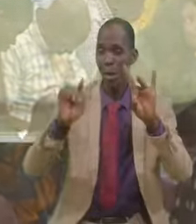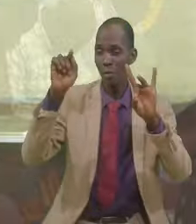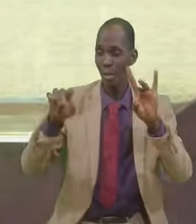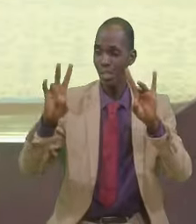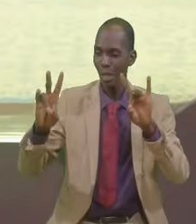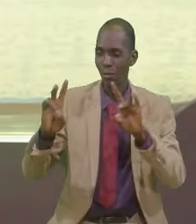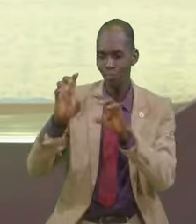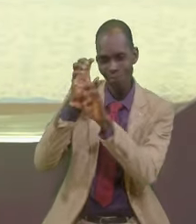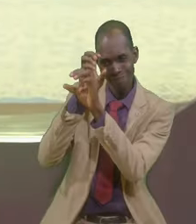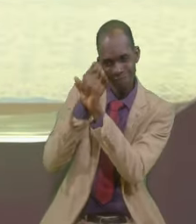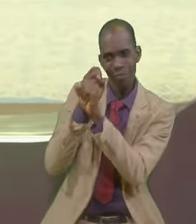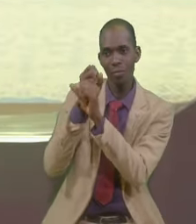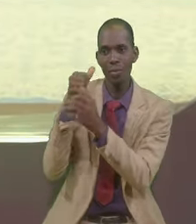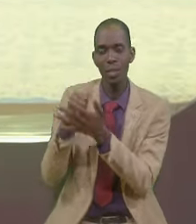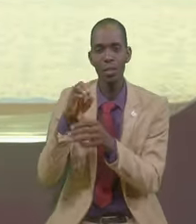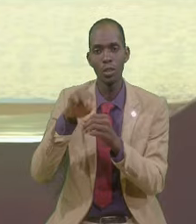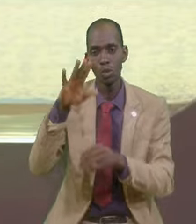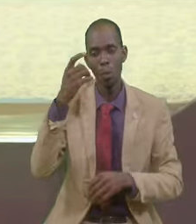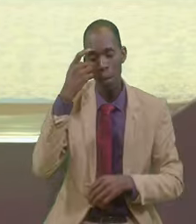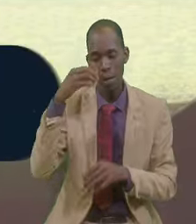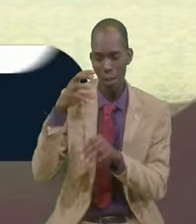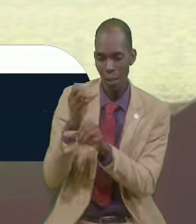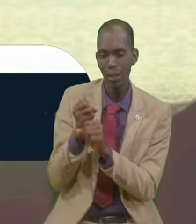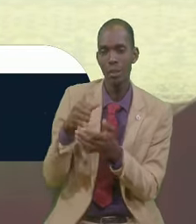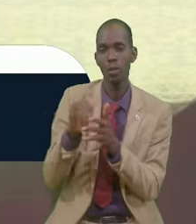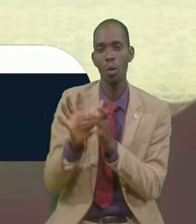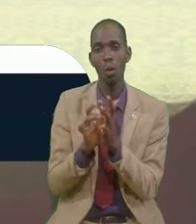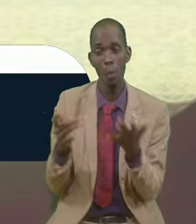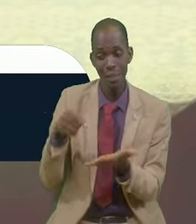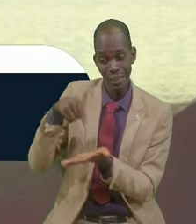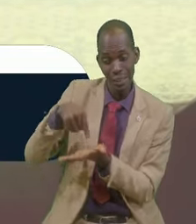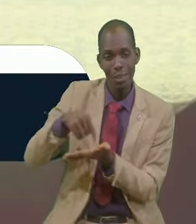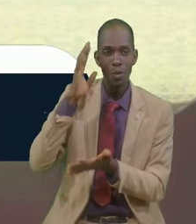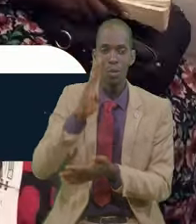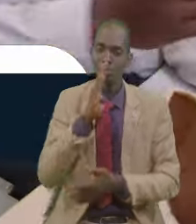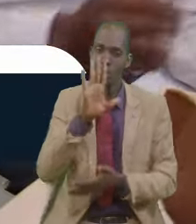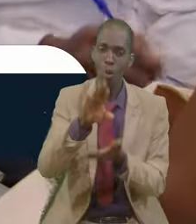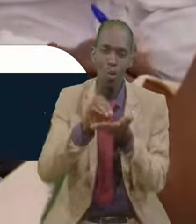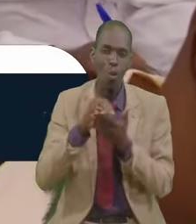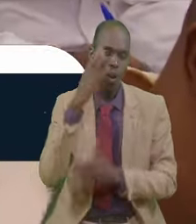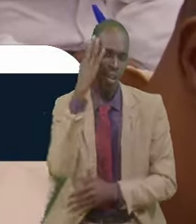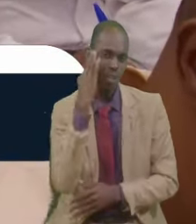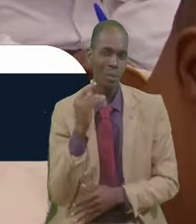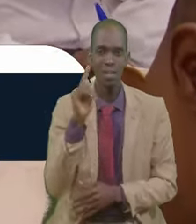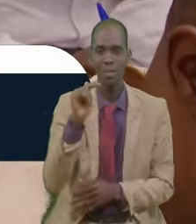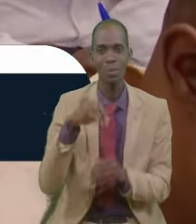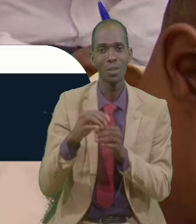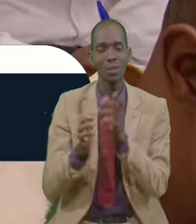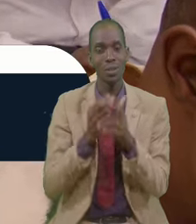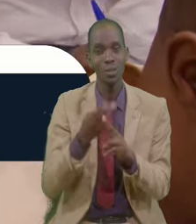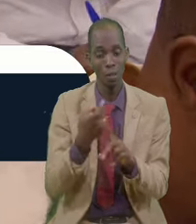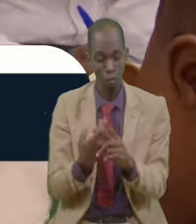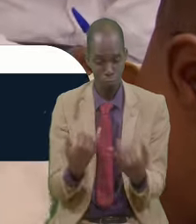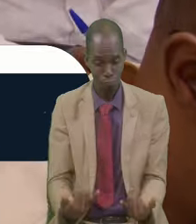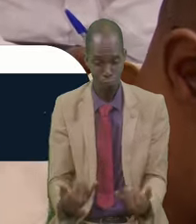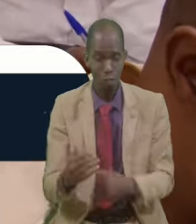Hold it in your heart. And every time you understand, this is going to be your experience. From this moment